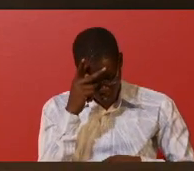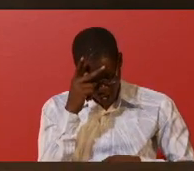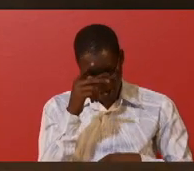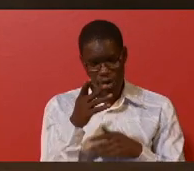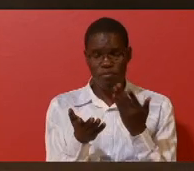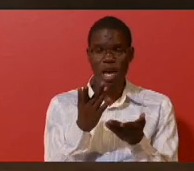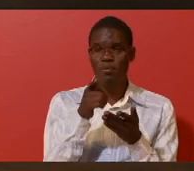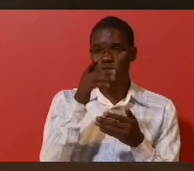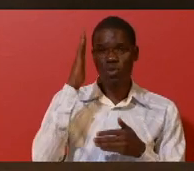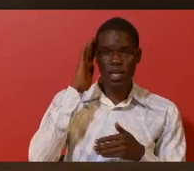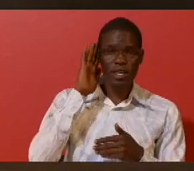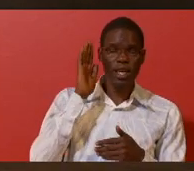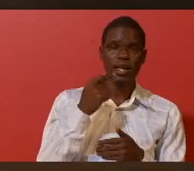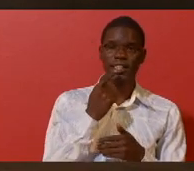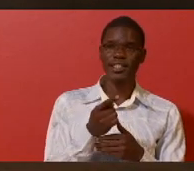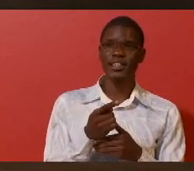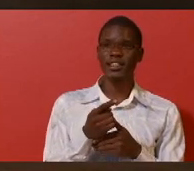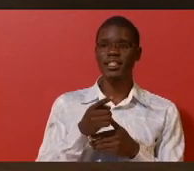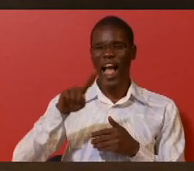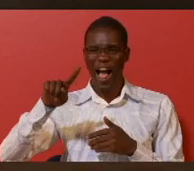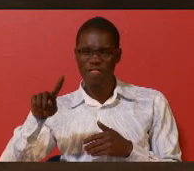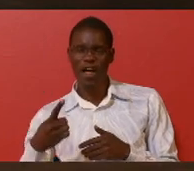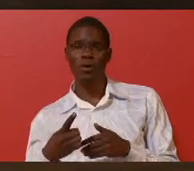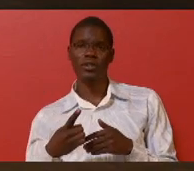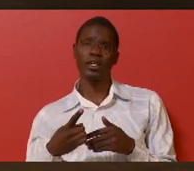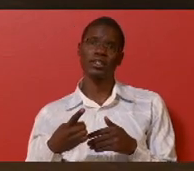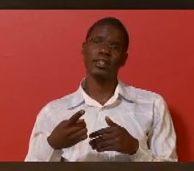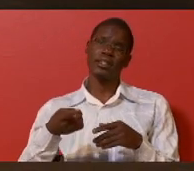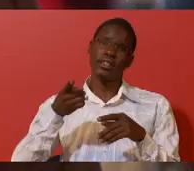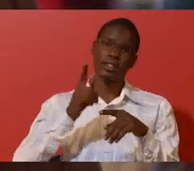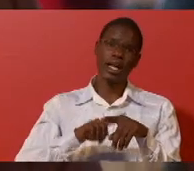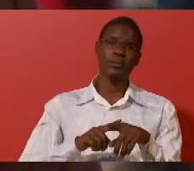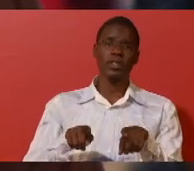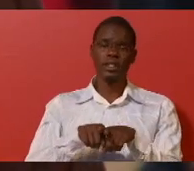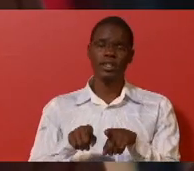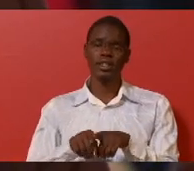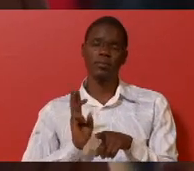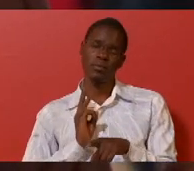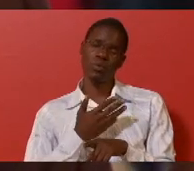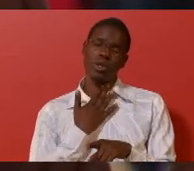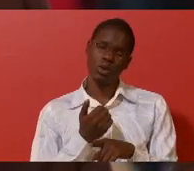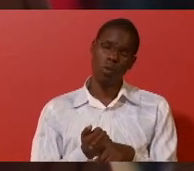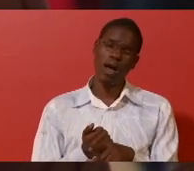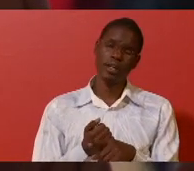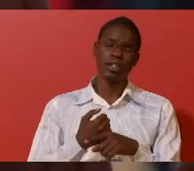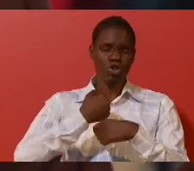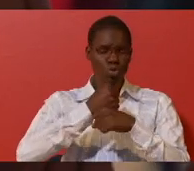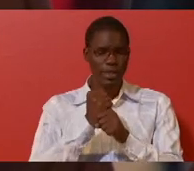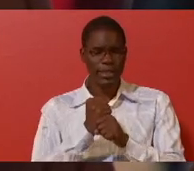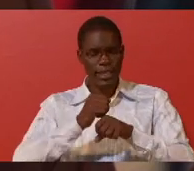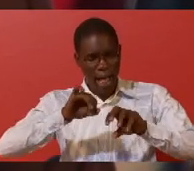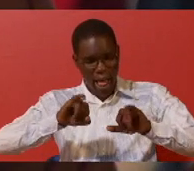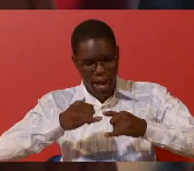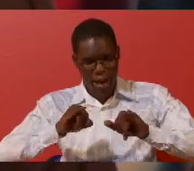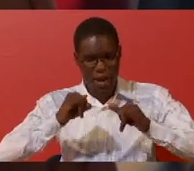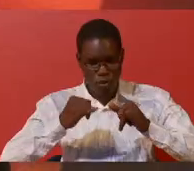You'll probably hear us say that 1,000 times this week, because we want to create new